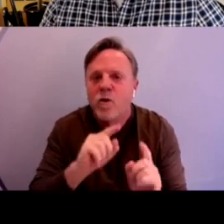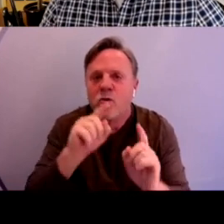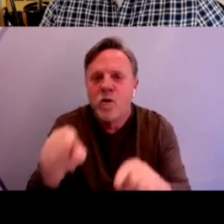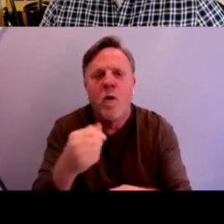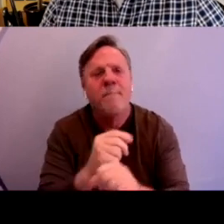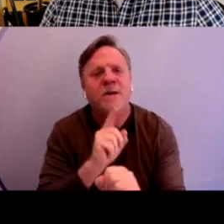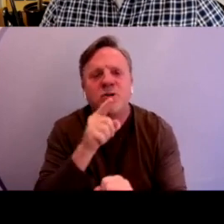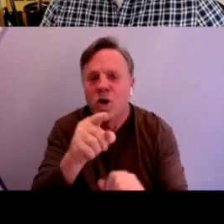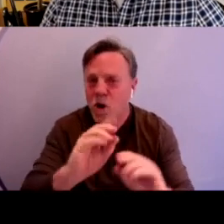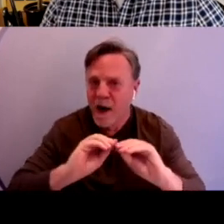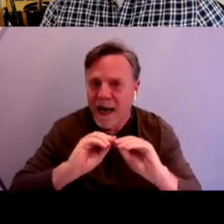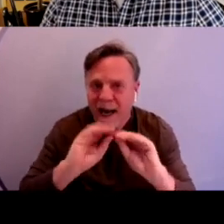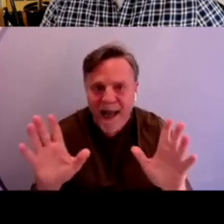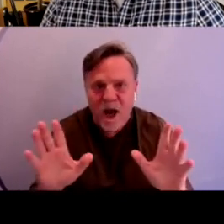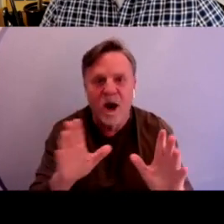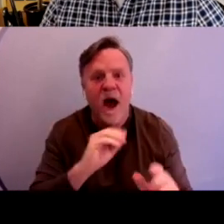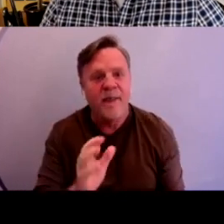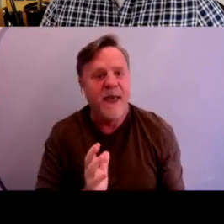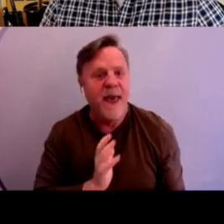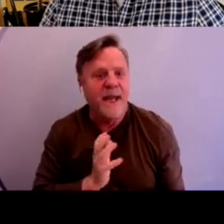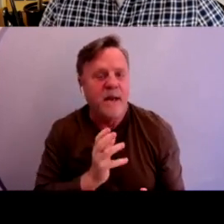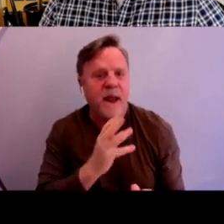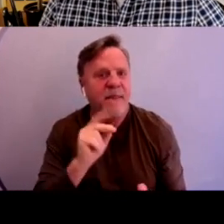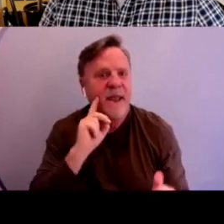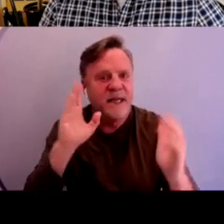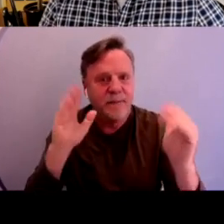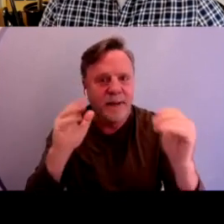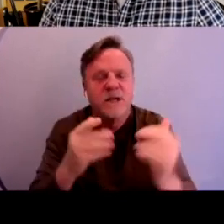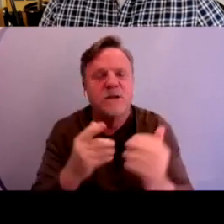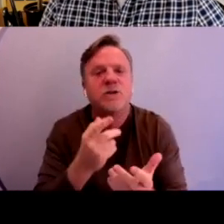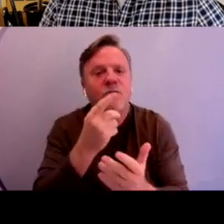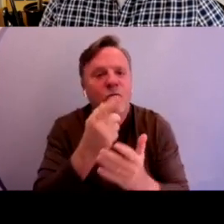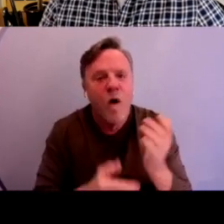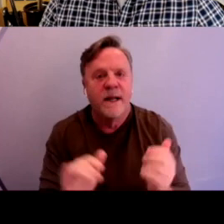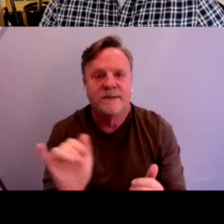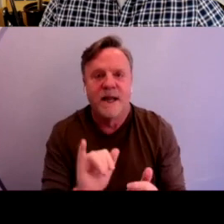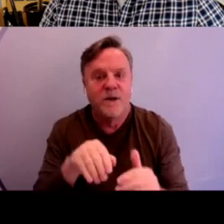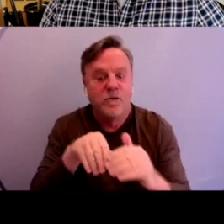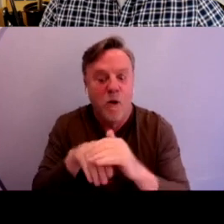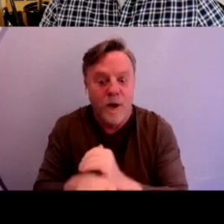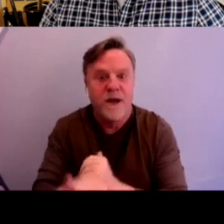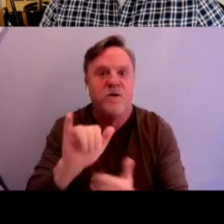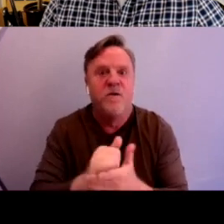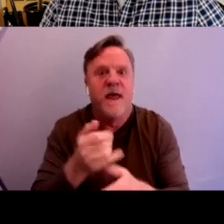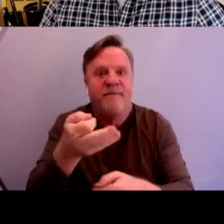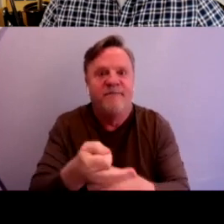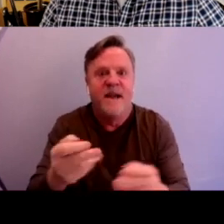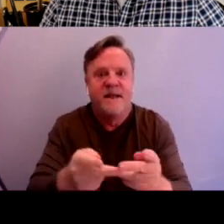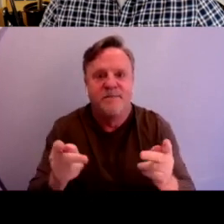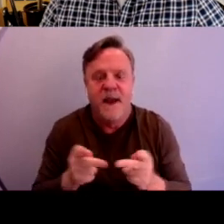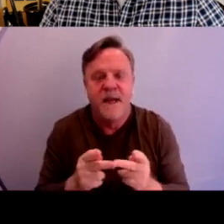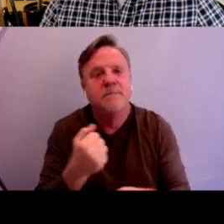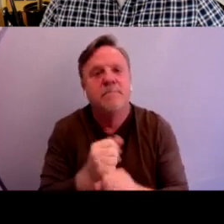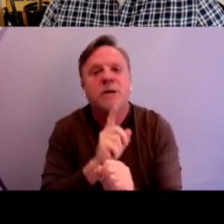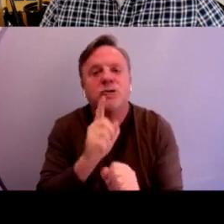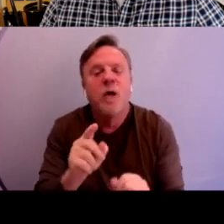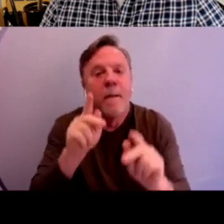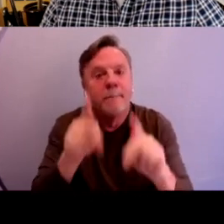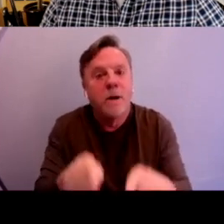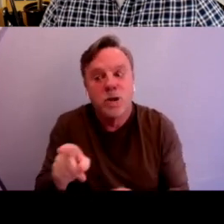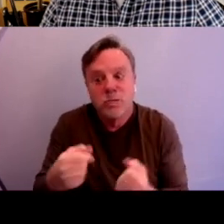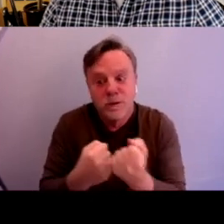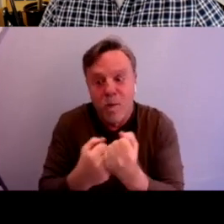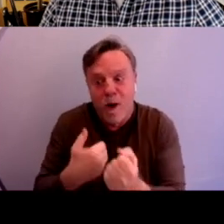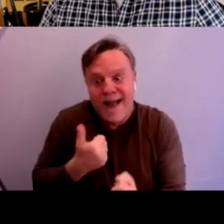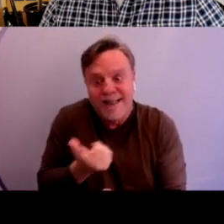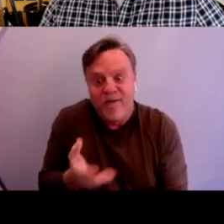you're clear on the etiquette and the expectations of what it's like to go into that faith space. Make sure that the person you're supporting has everything